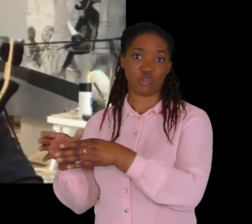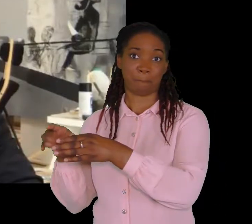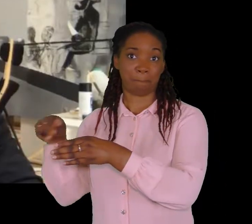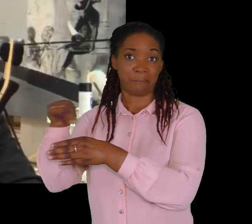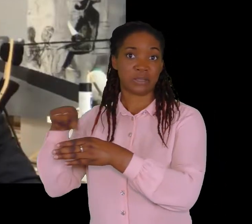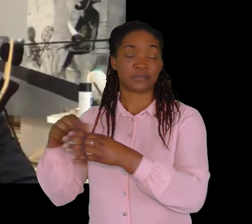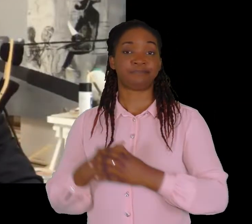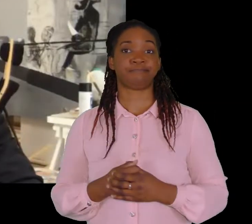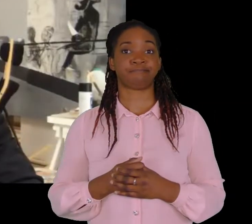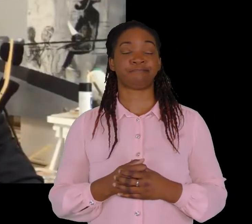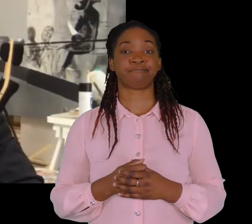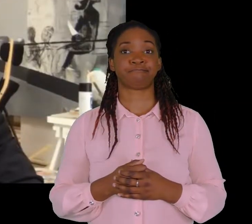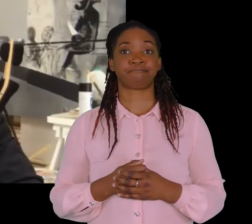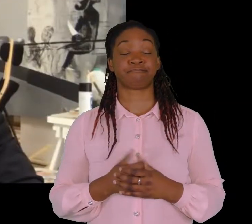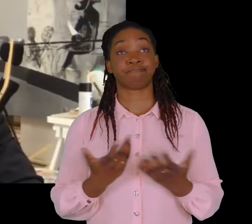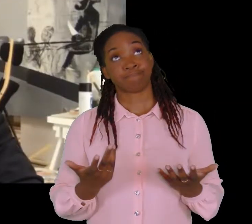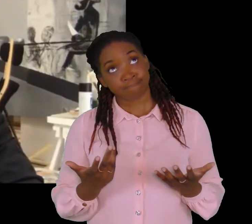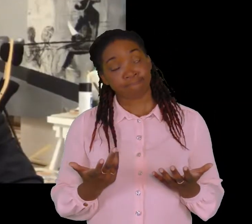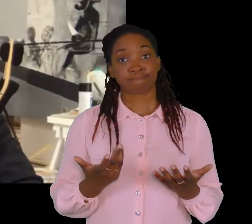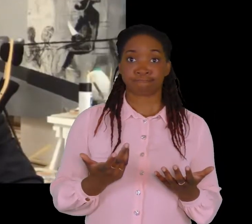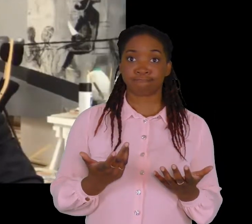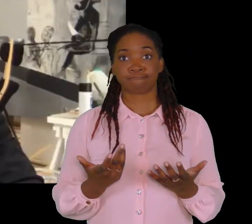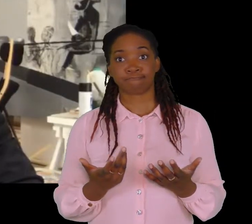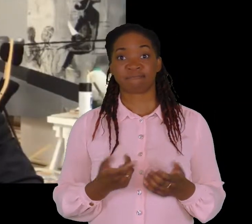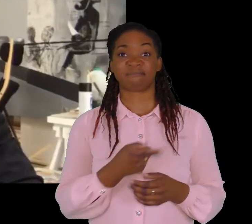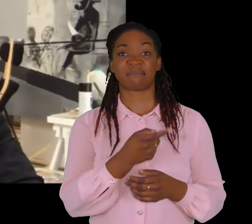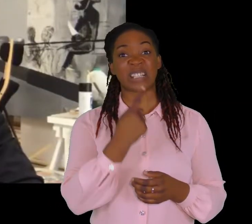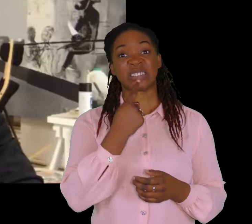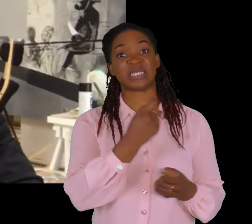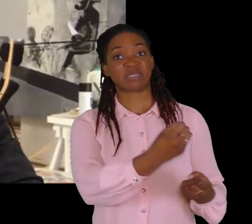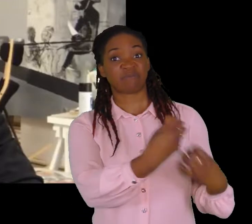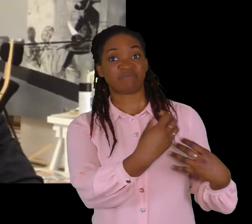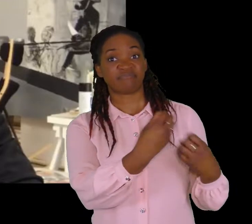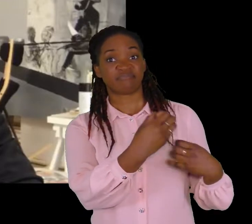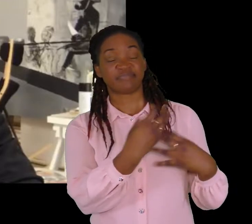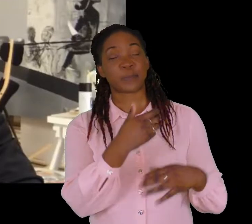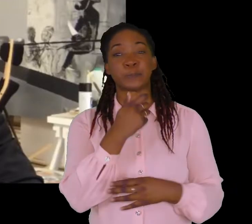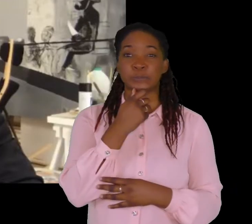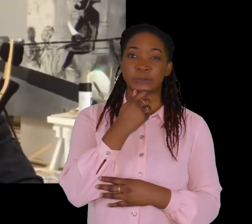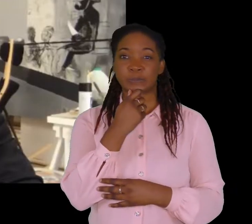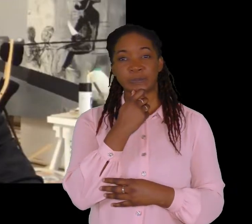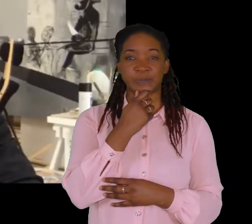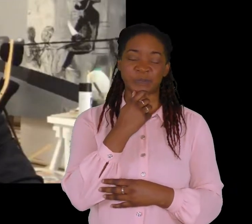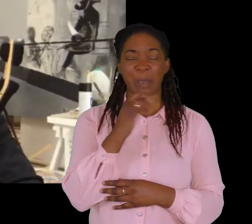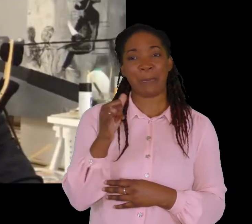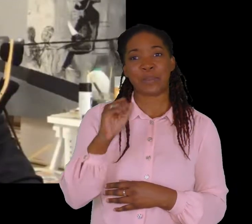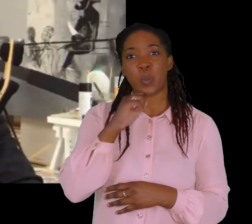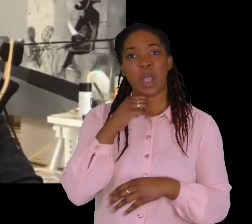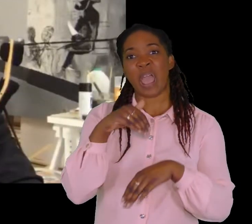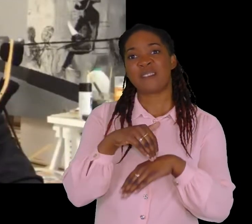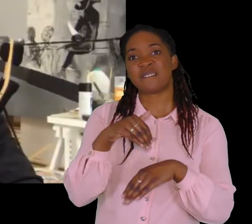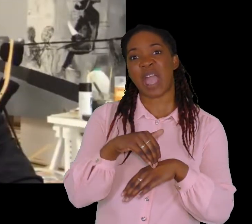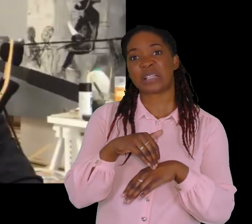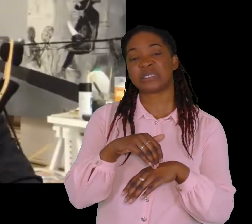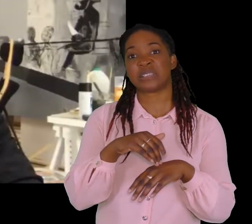with. And basically, they expressed the view to me that it might